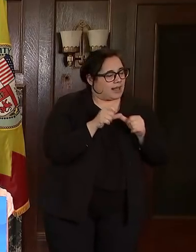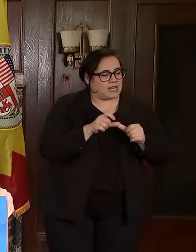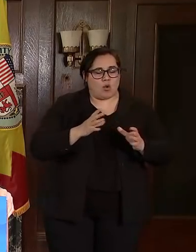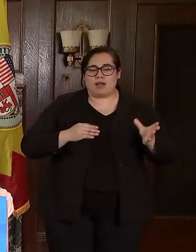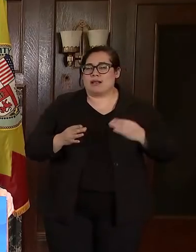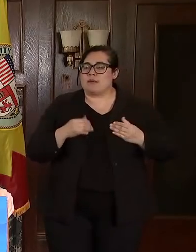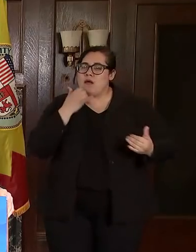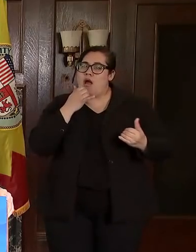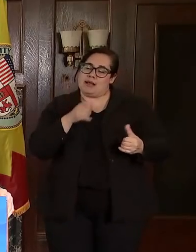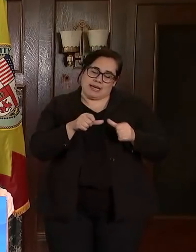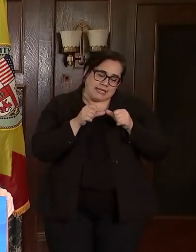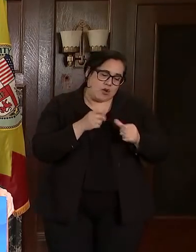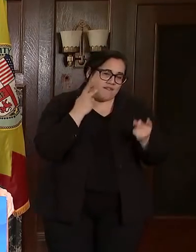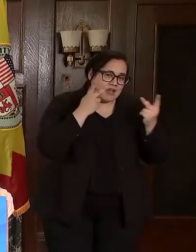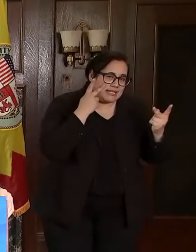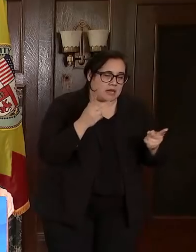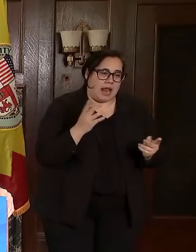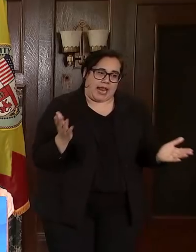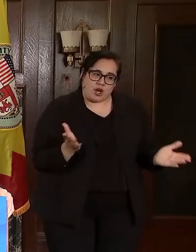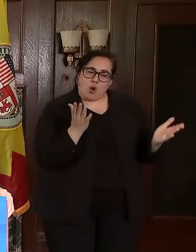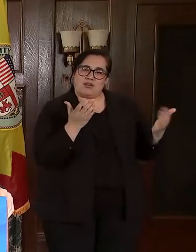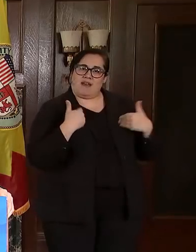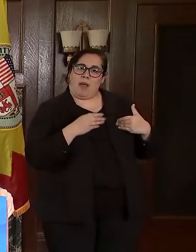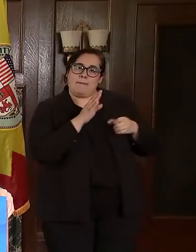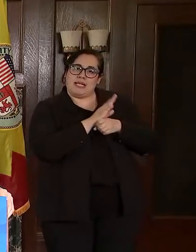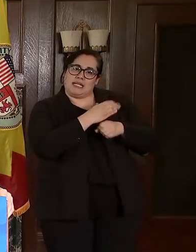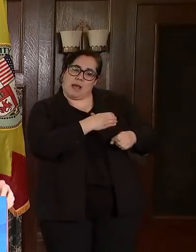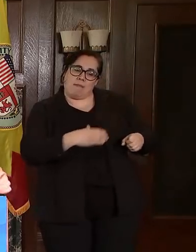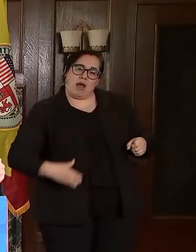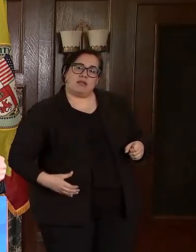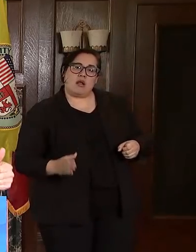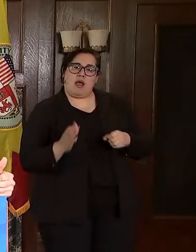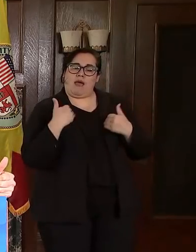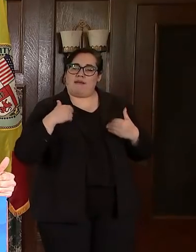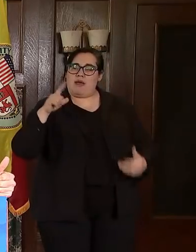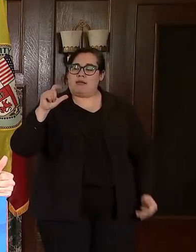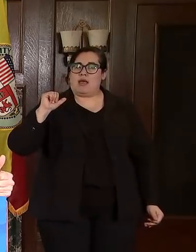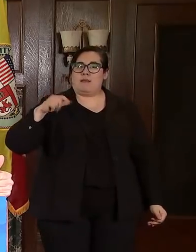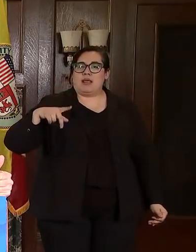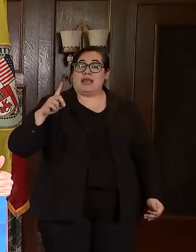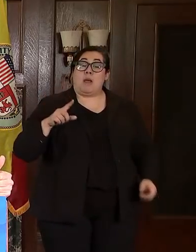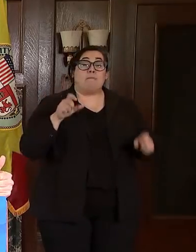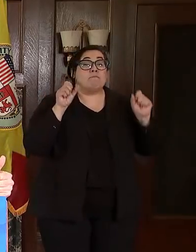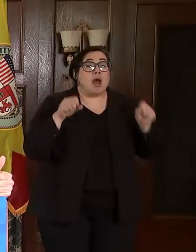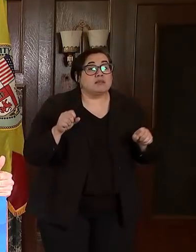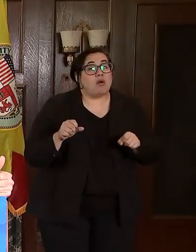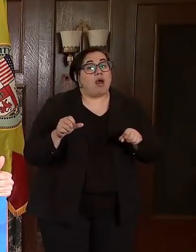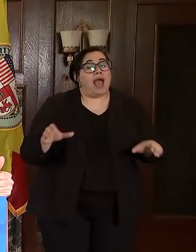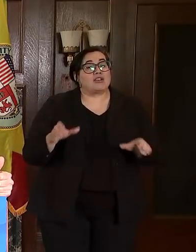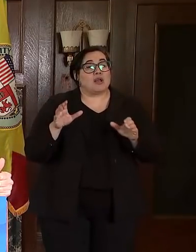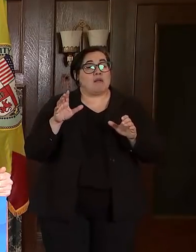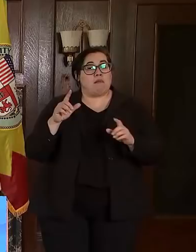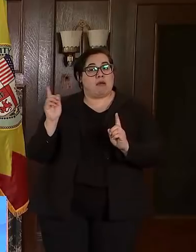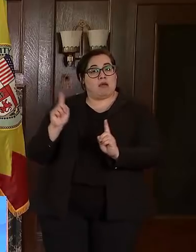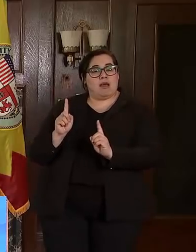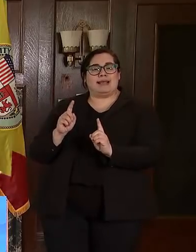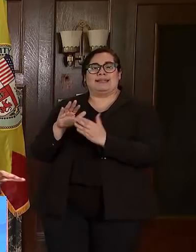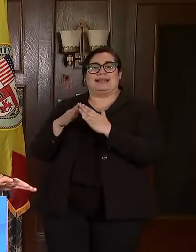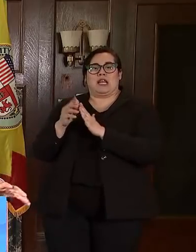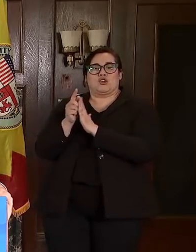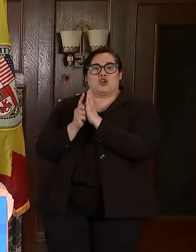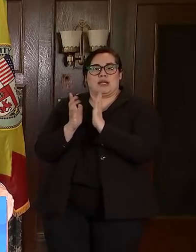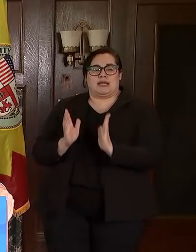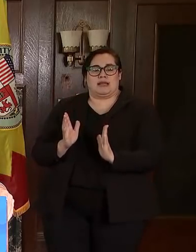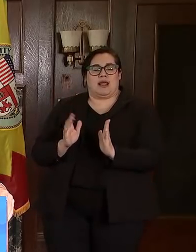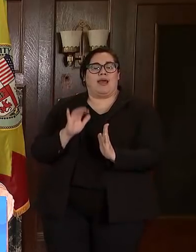have visits, to encourage, to have the business ambassadors, to have LAPD, and potentially action by city attorney. So that isn't unique